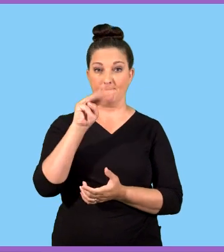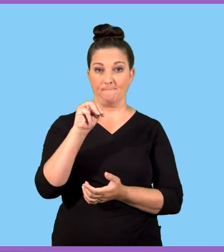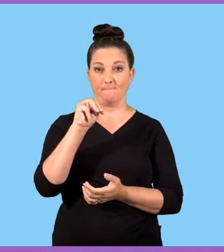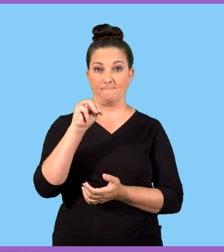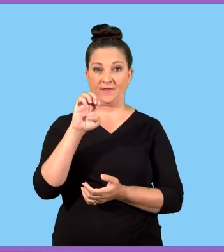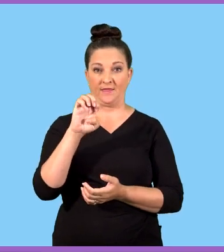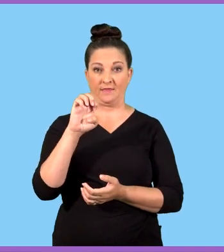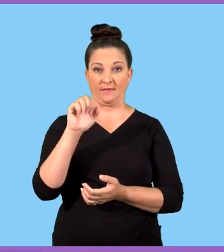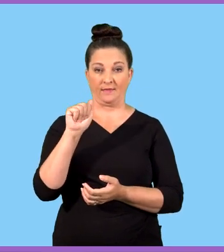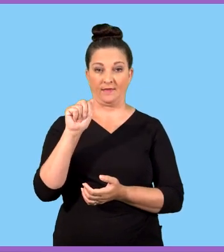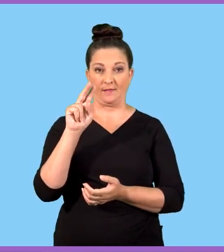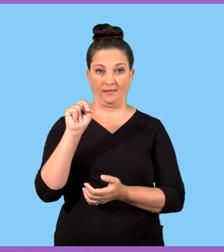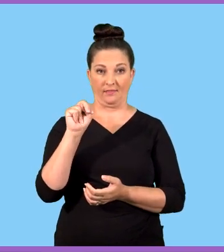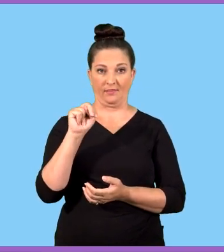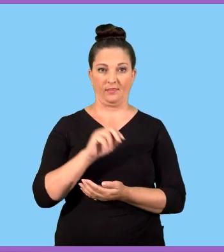Mean.